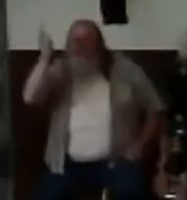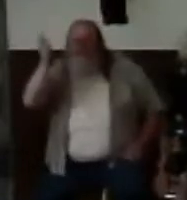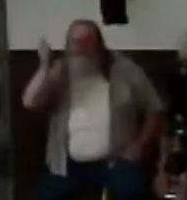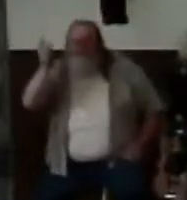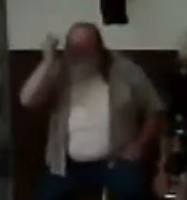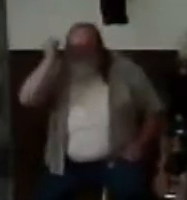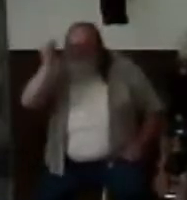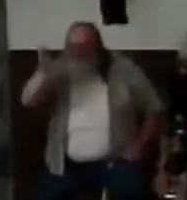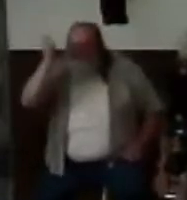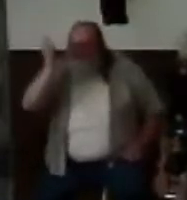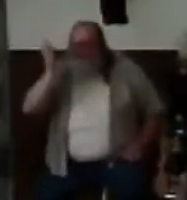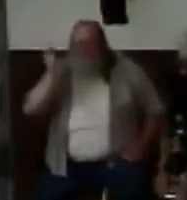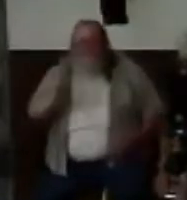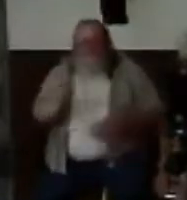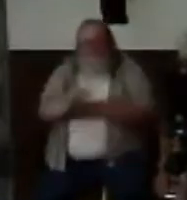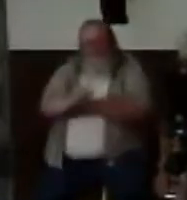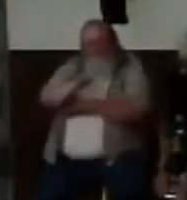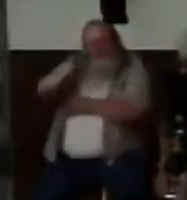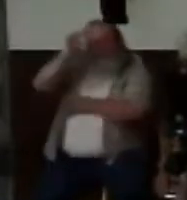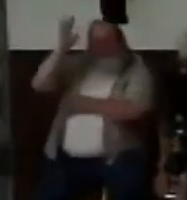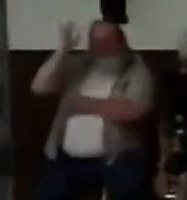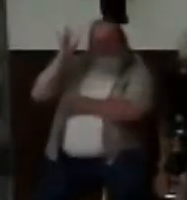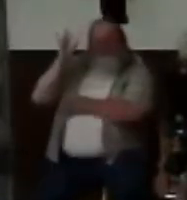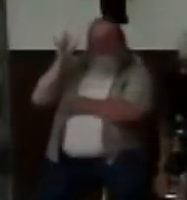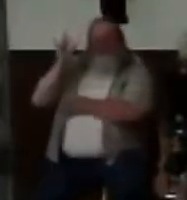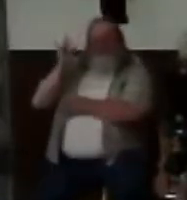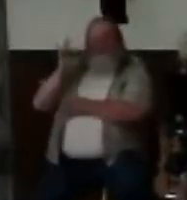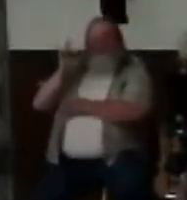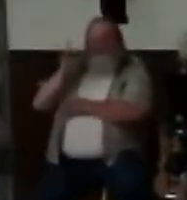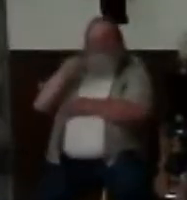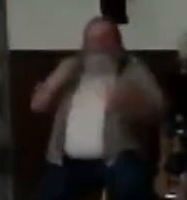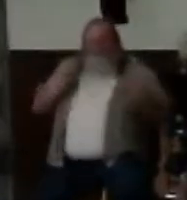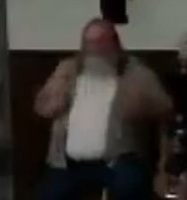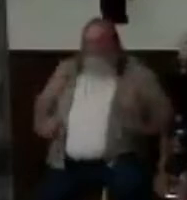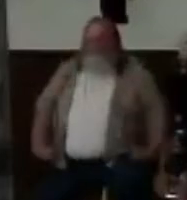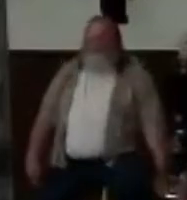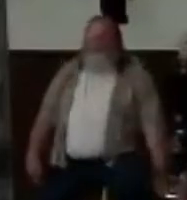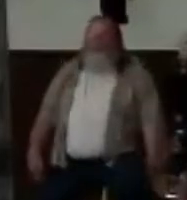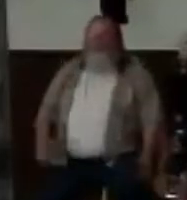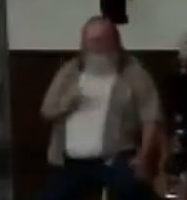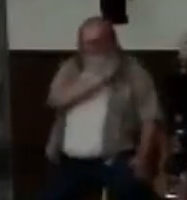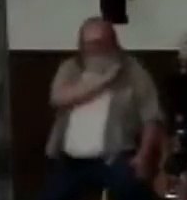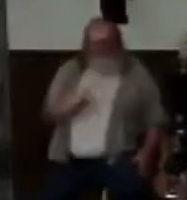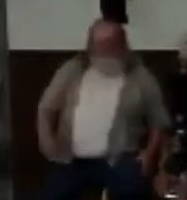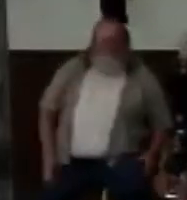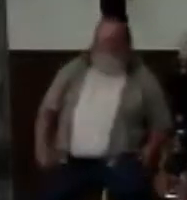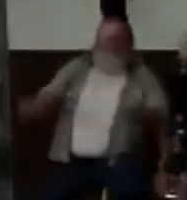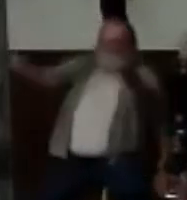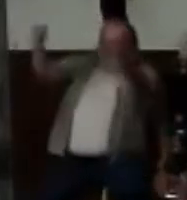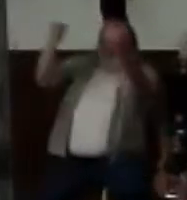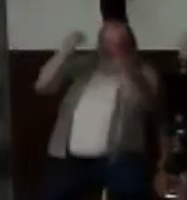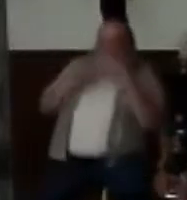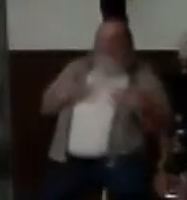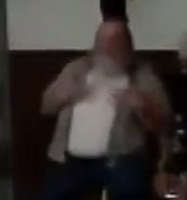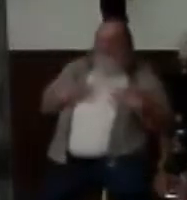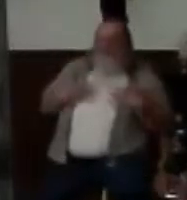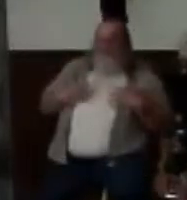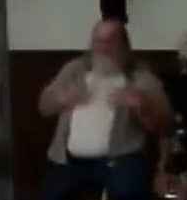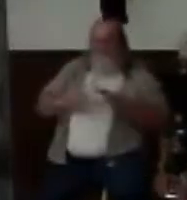in an instant, glorified bodies, Christ return, the blast of the trumpet, together